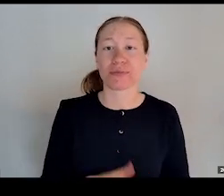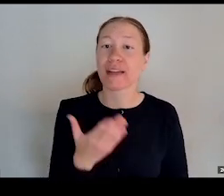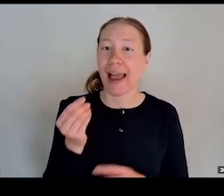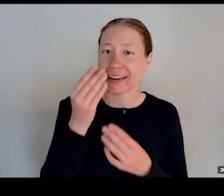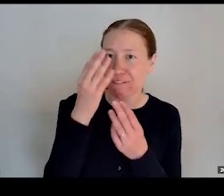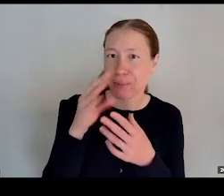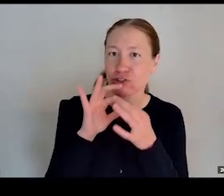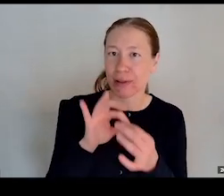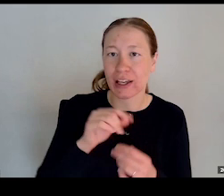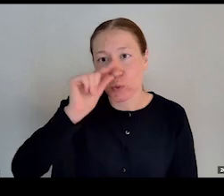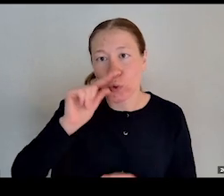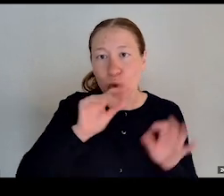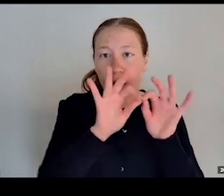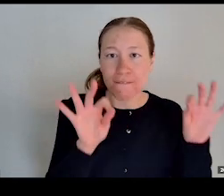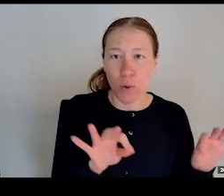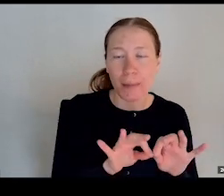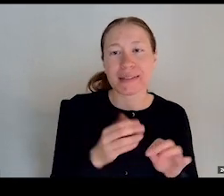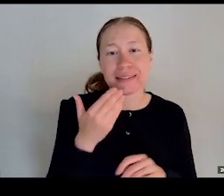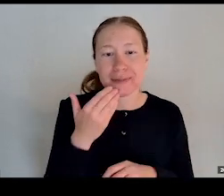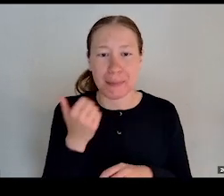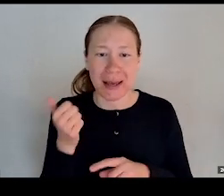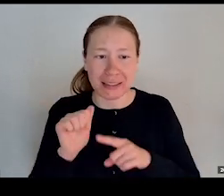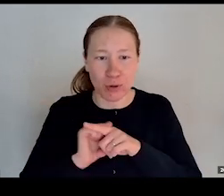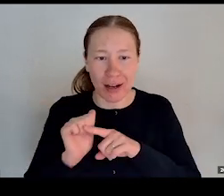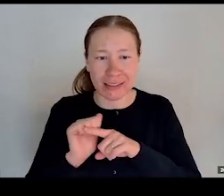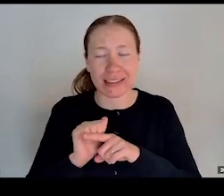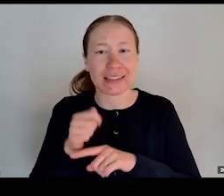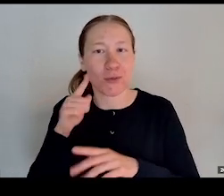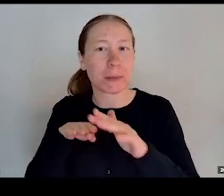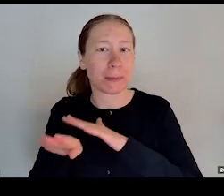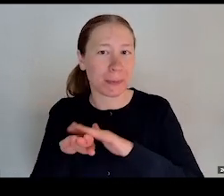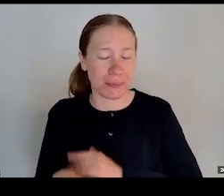on Google Forms accessibility best practices.